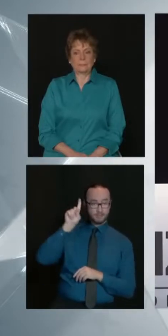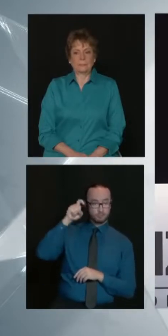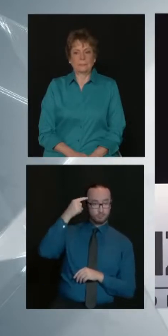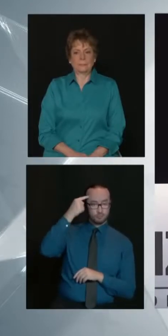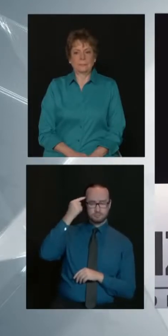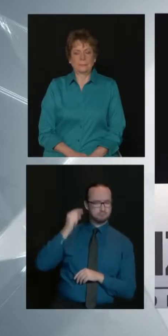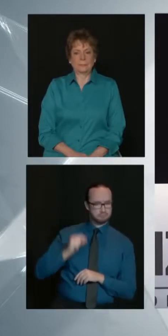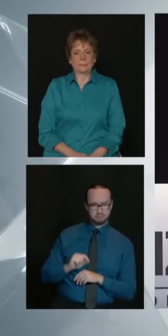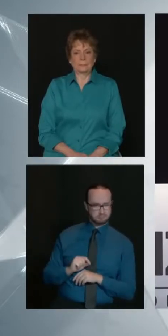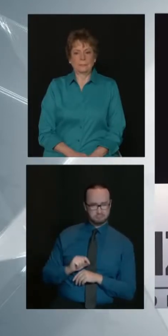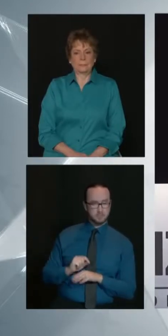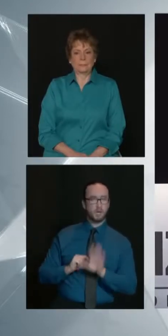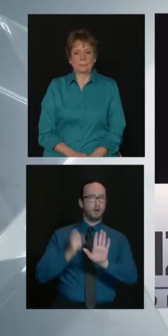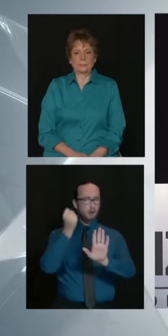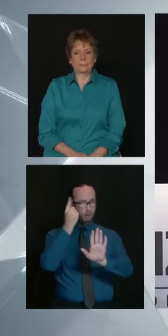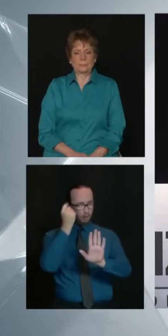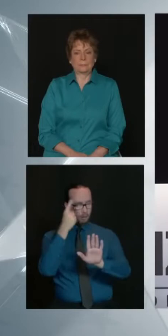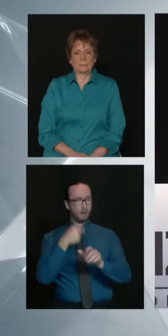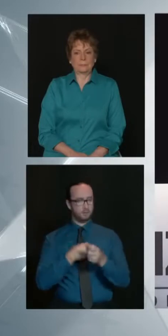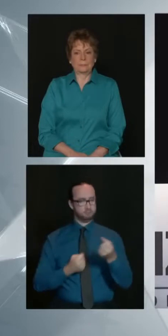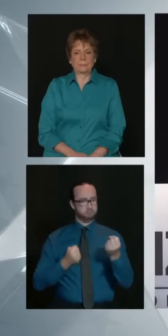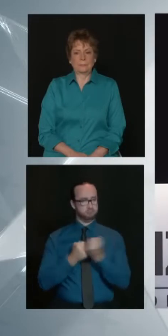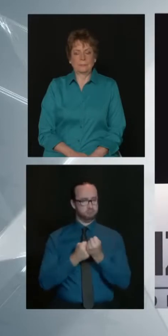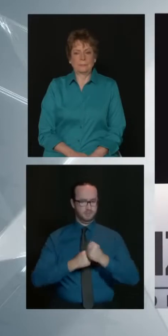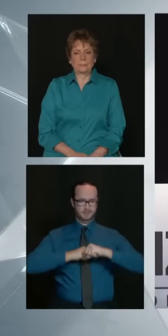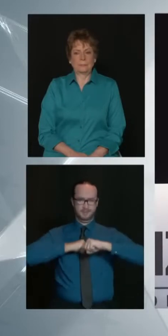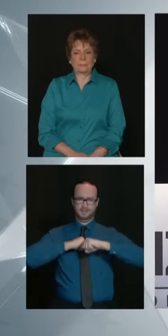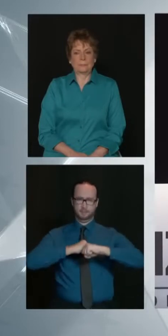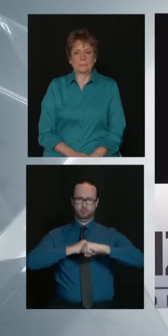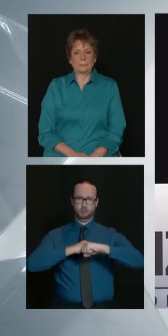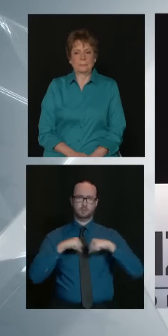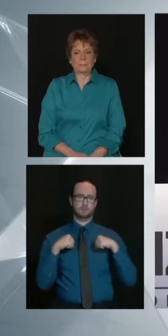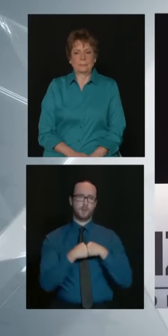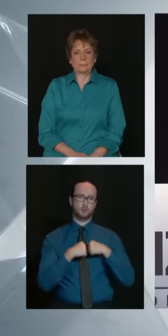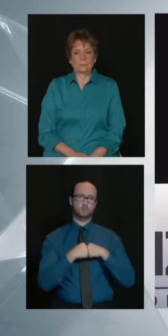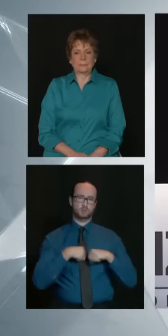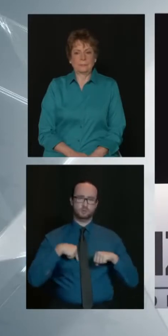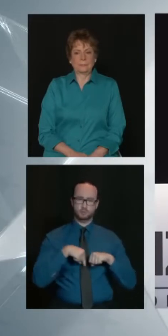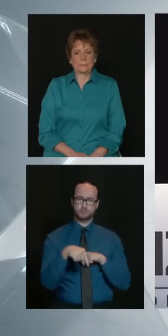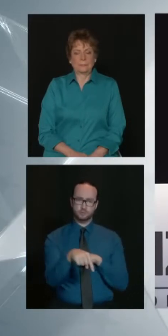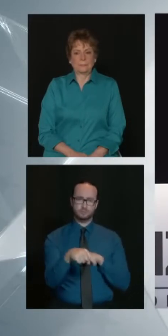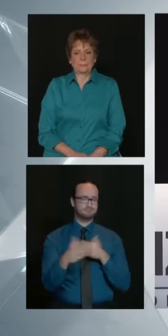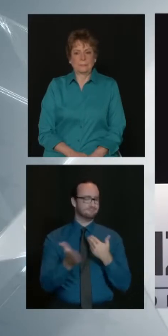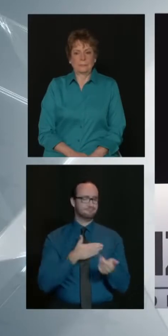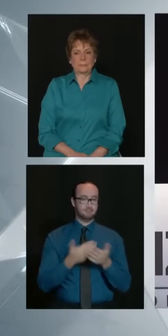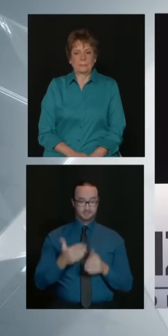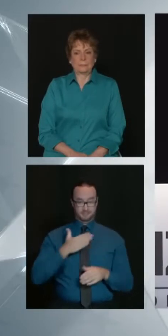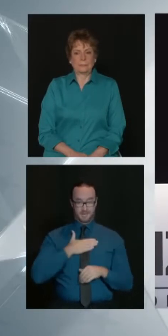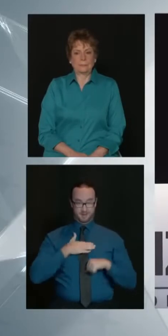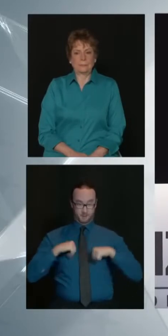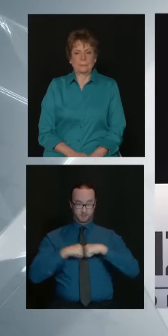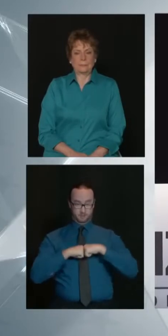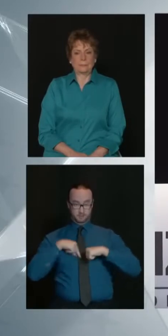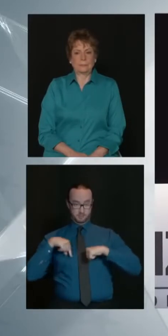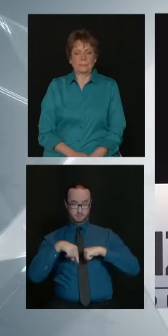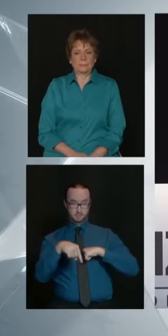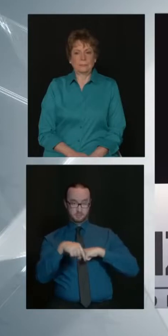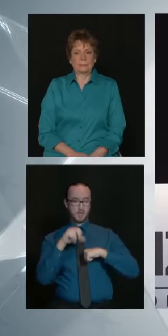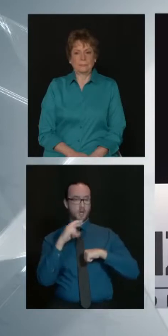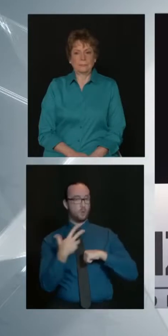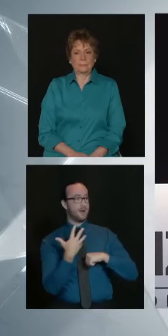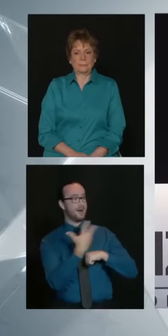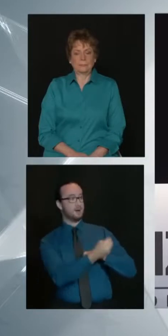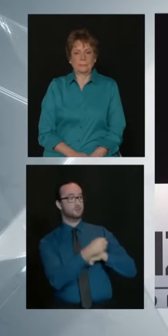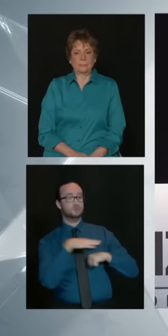against anybody else, whether they're inside or outside the border. Let's try to keep the bad guys out. We should streamline the